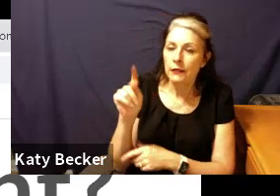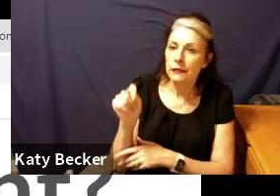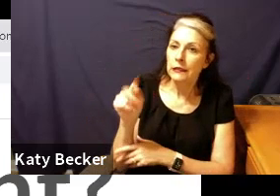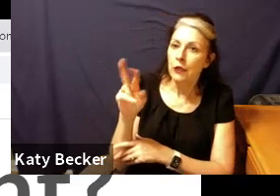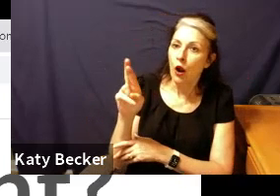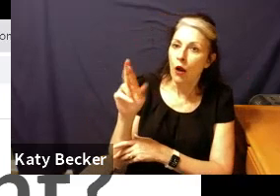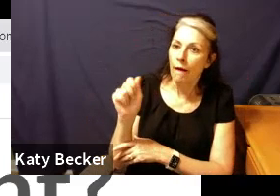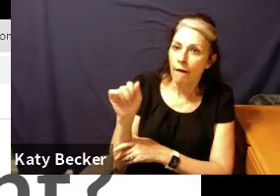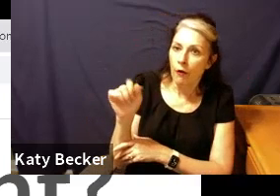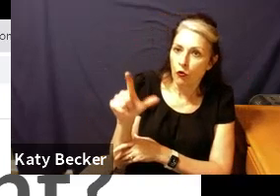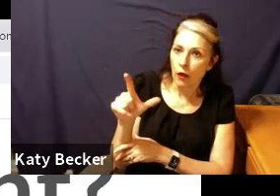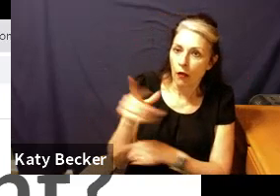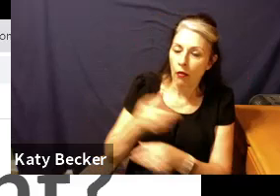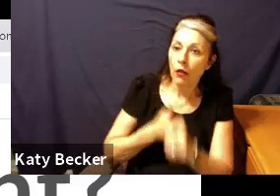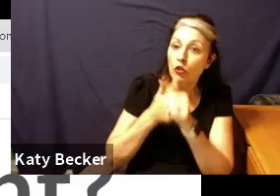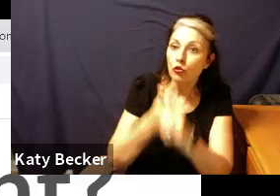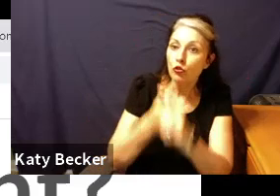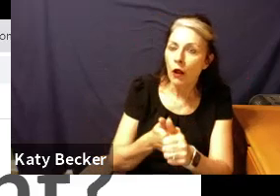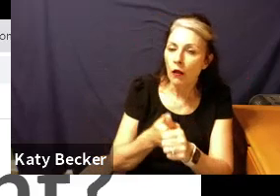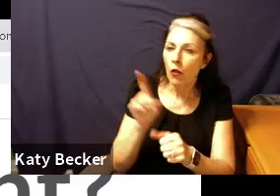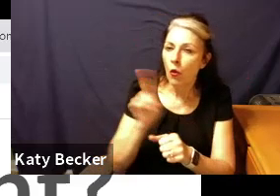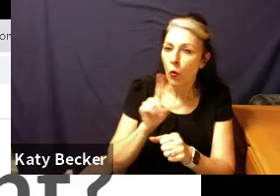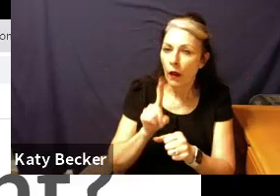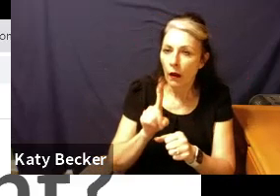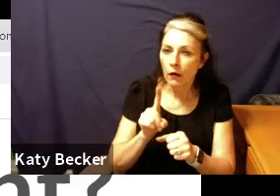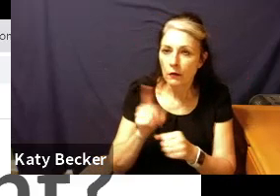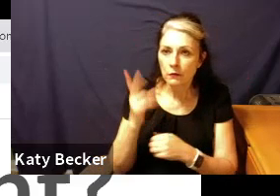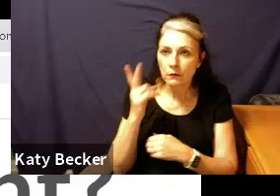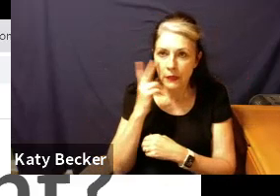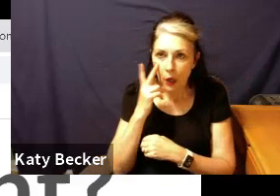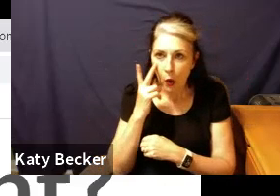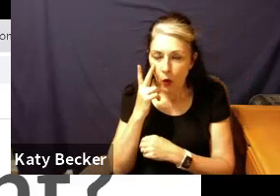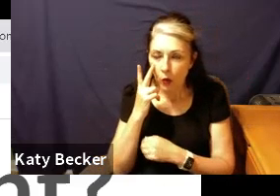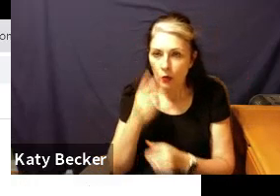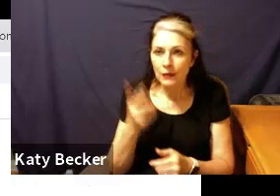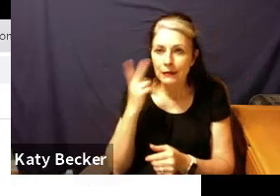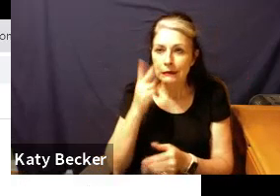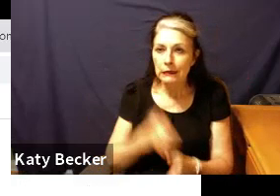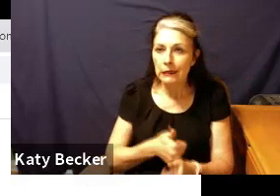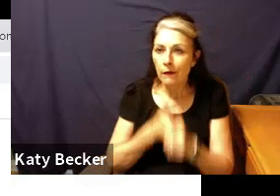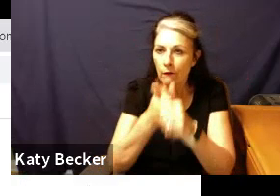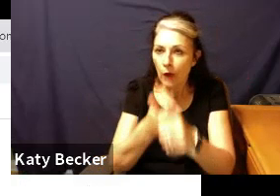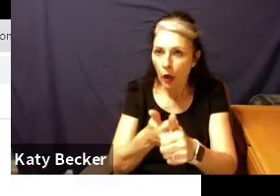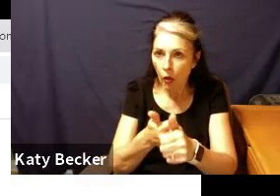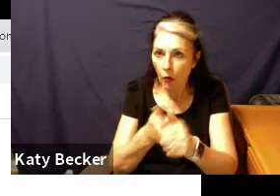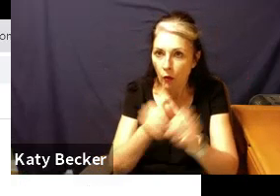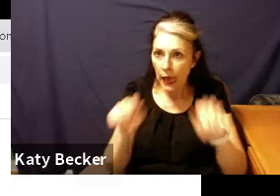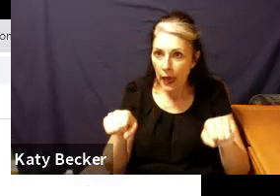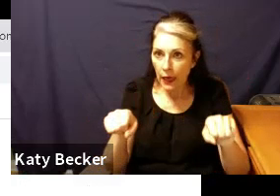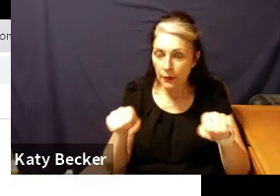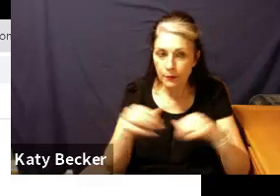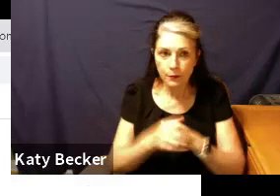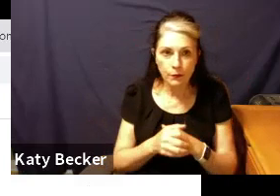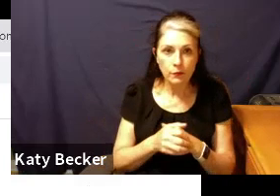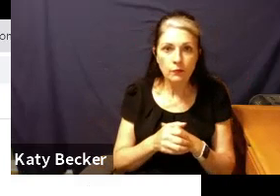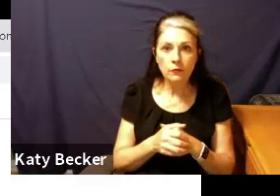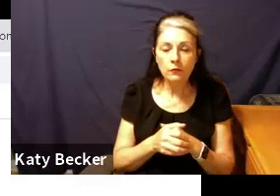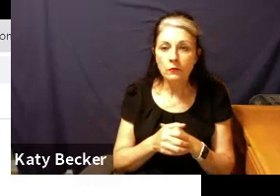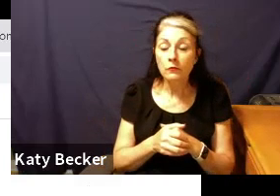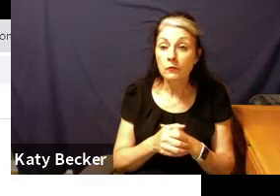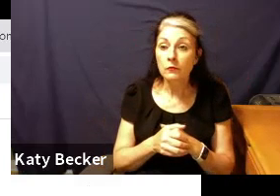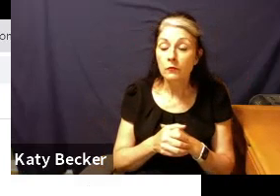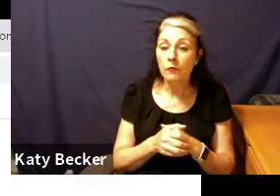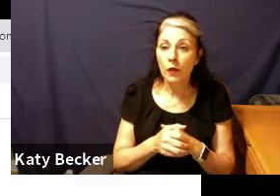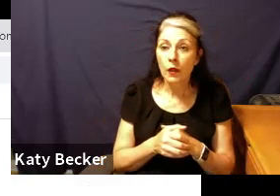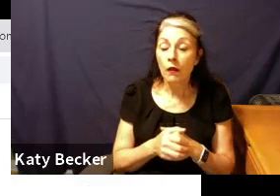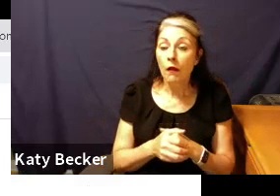leaves these little footprints on where they go. Digital footprint and